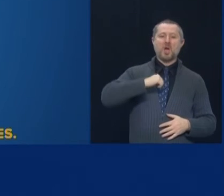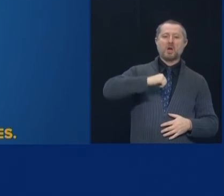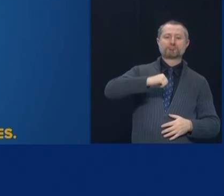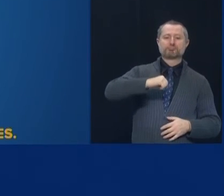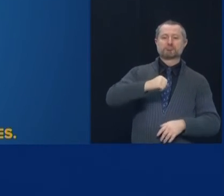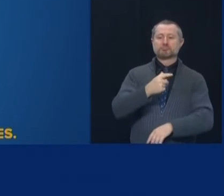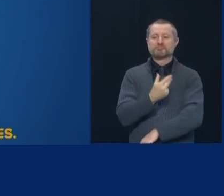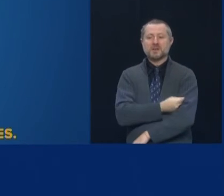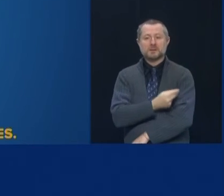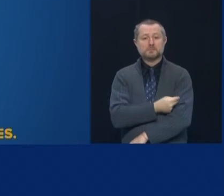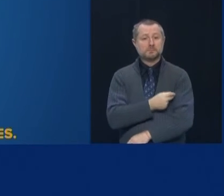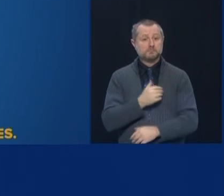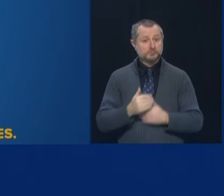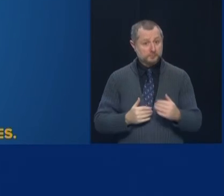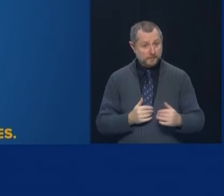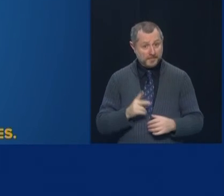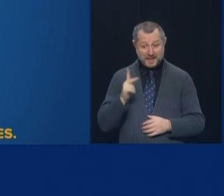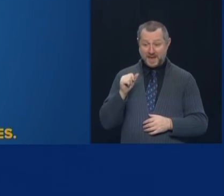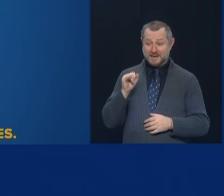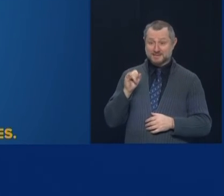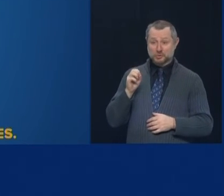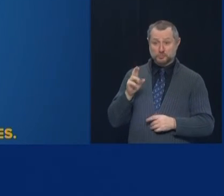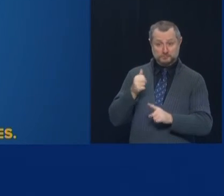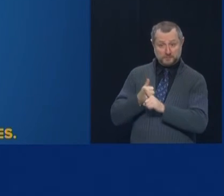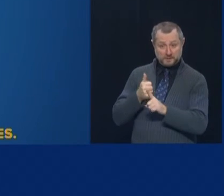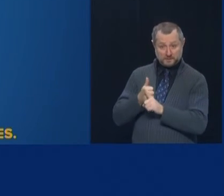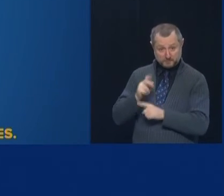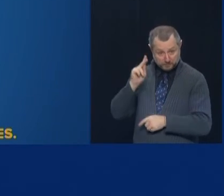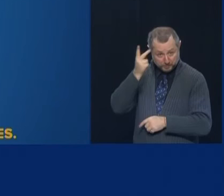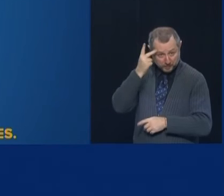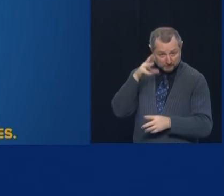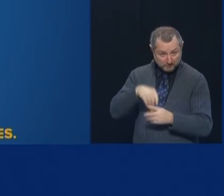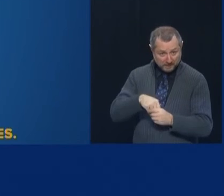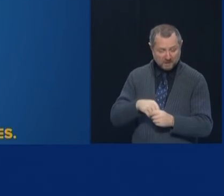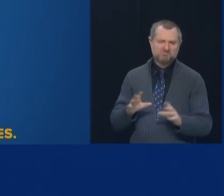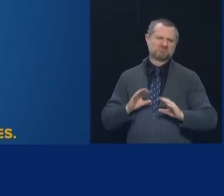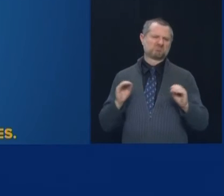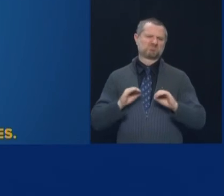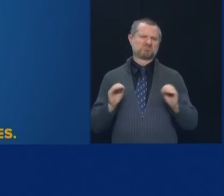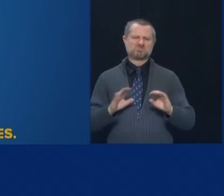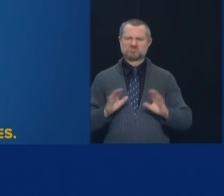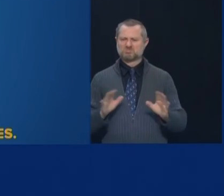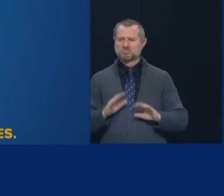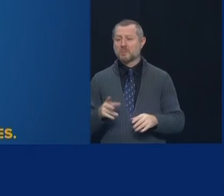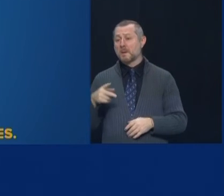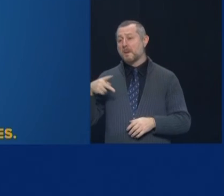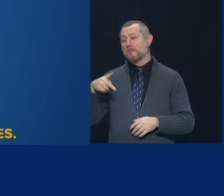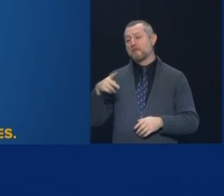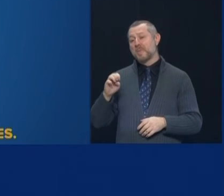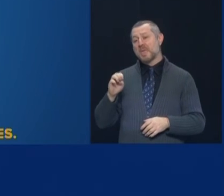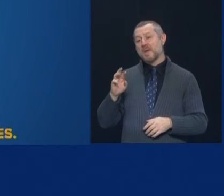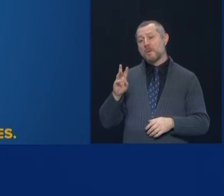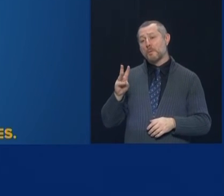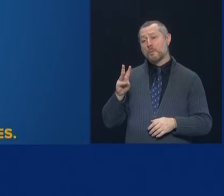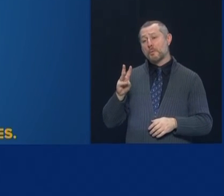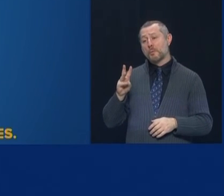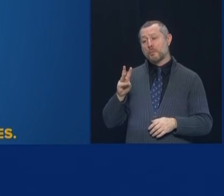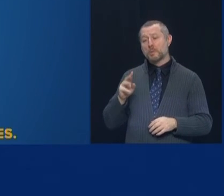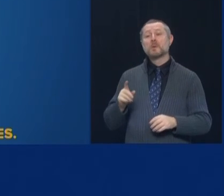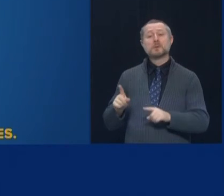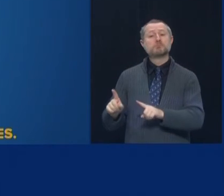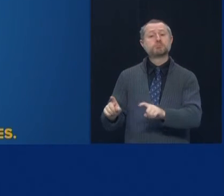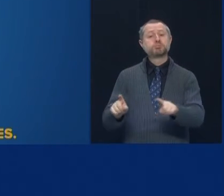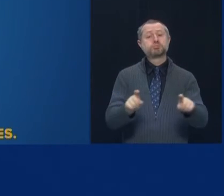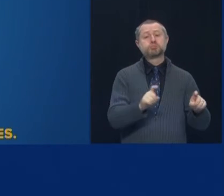political organization. Pew poll says about 50% of Americans are skeptical about the